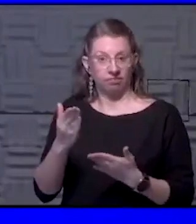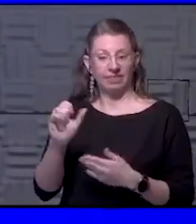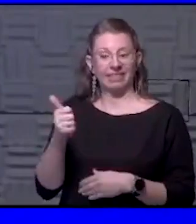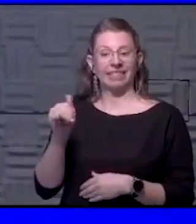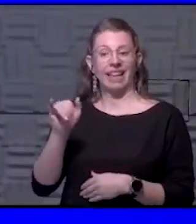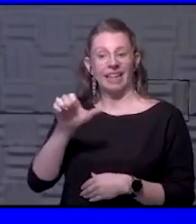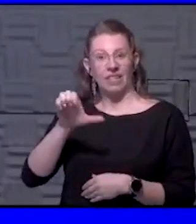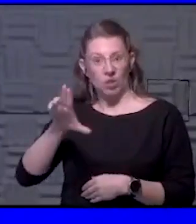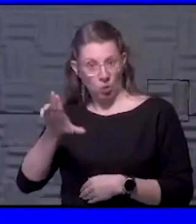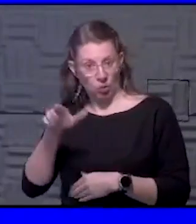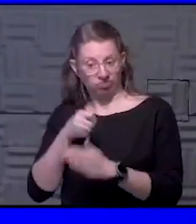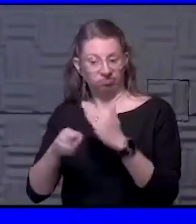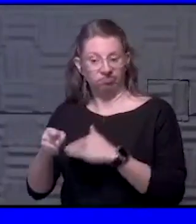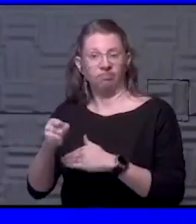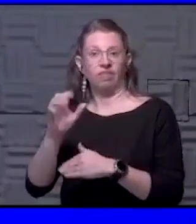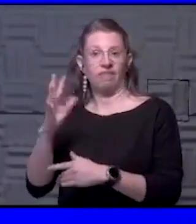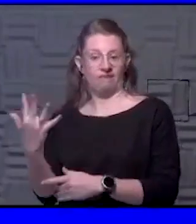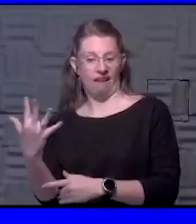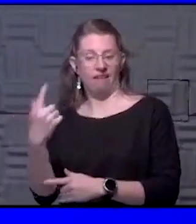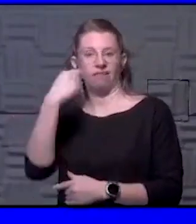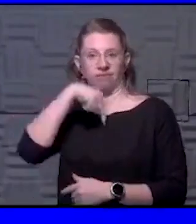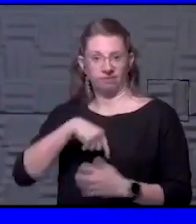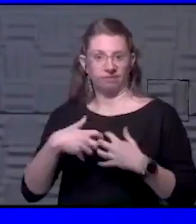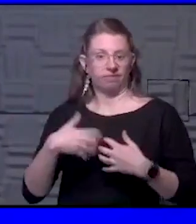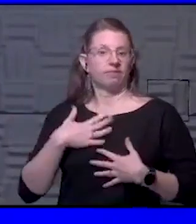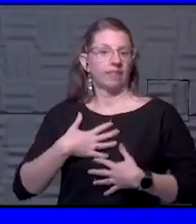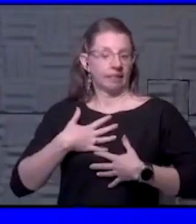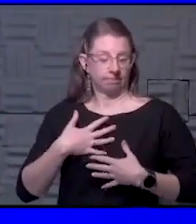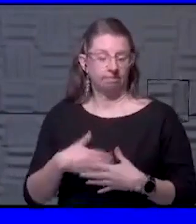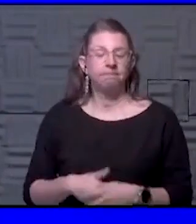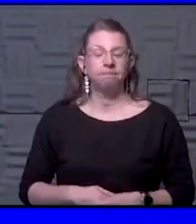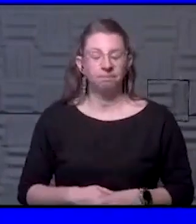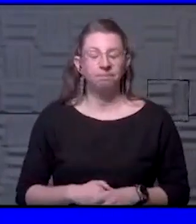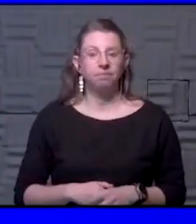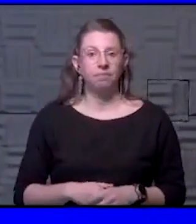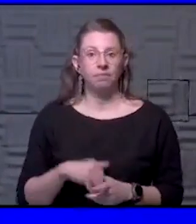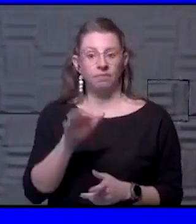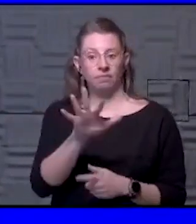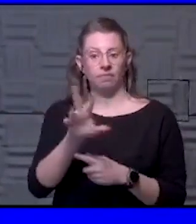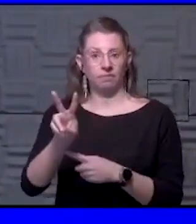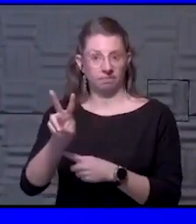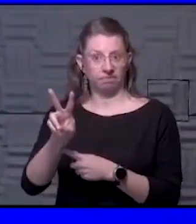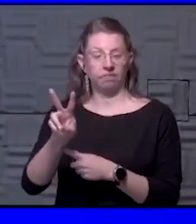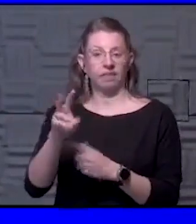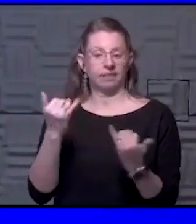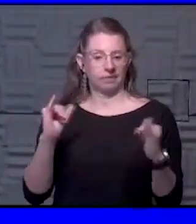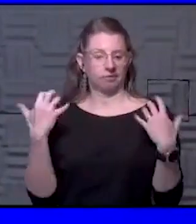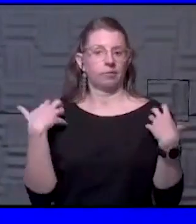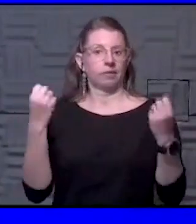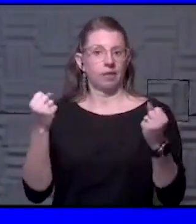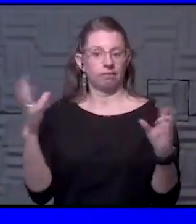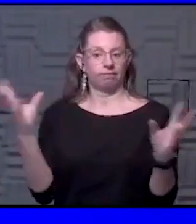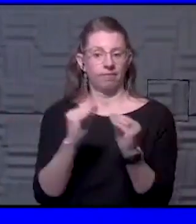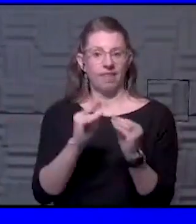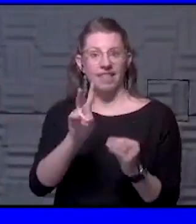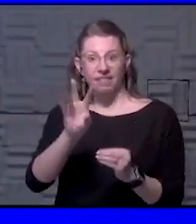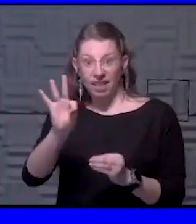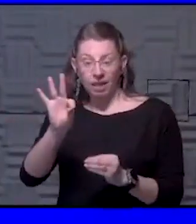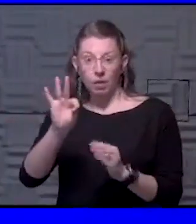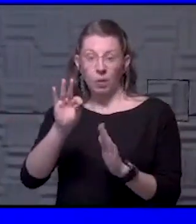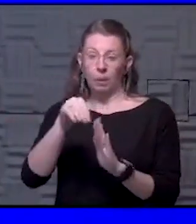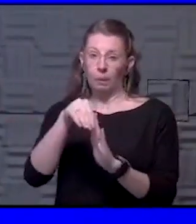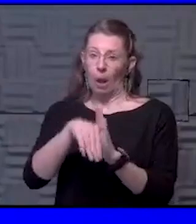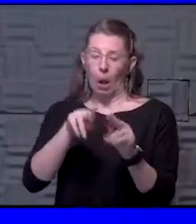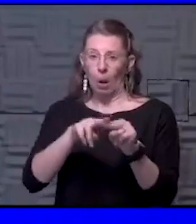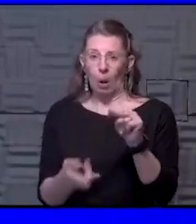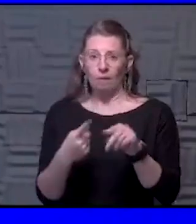needing ICU care, 5 of those on the ventilator, 52 in their recovery phase, so 79 total. So that's down quite a